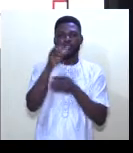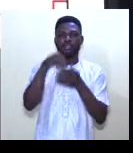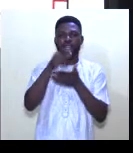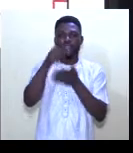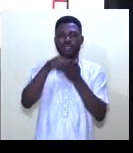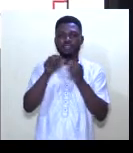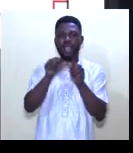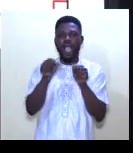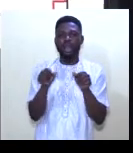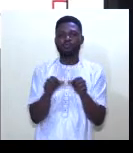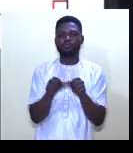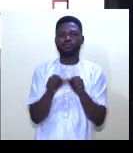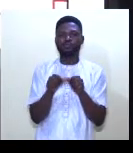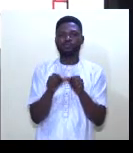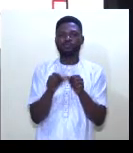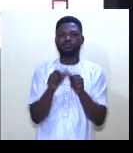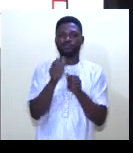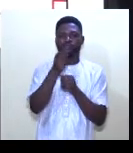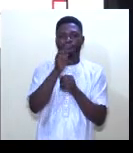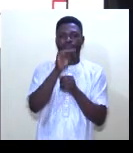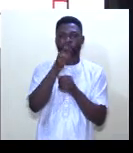of x in this angle?